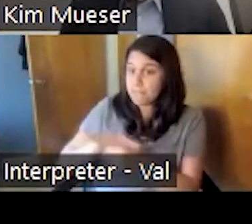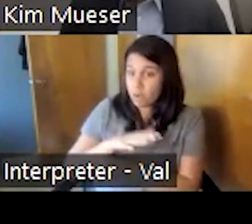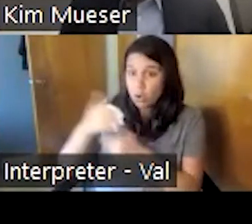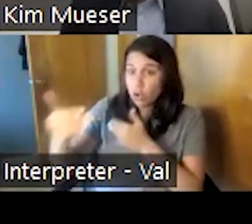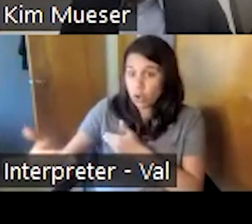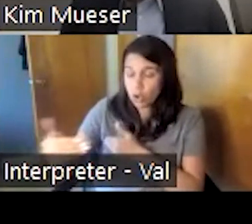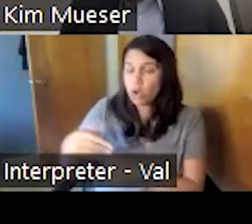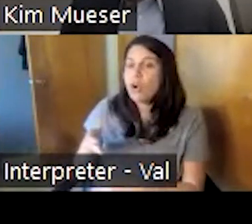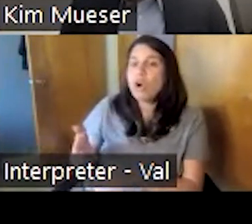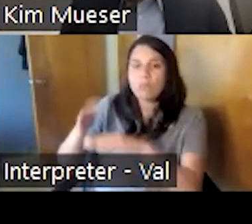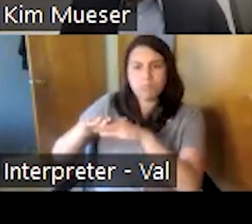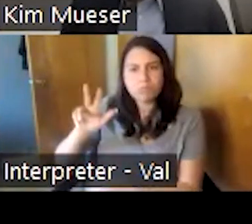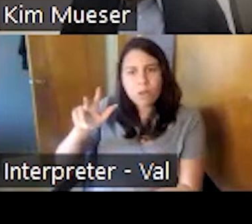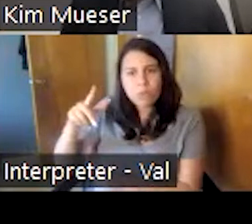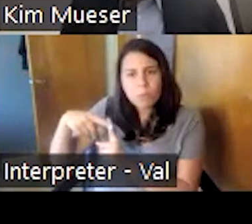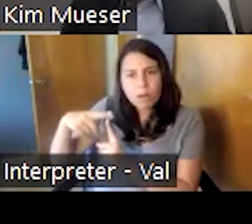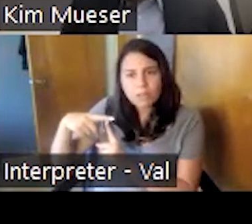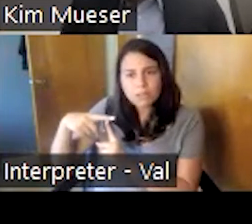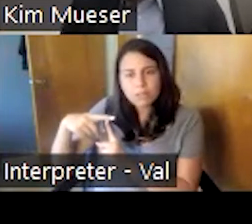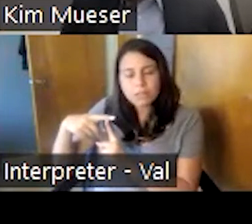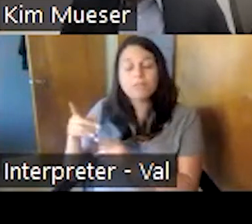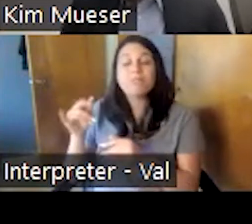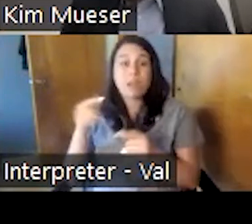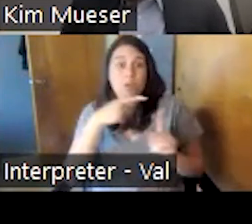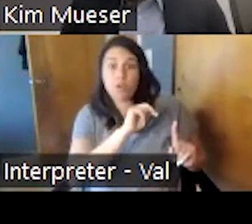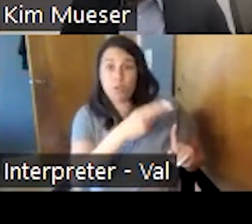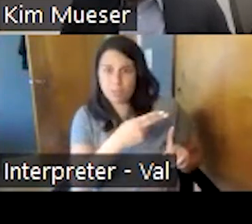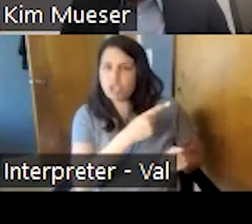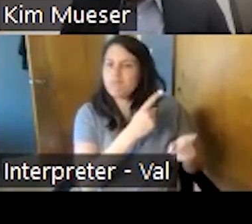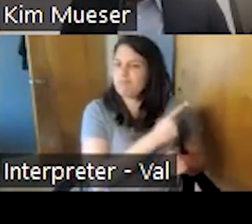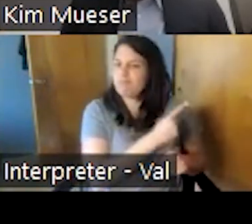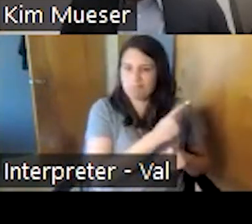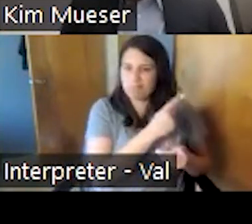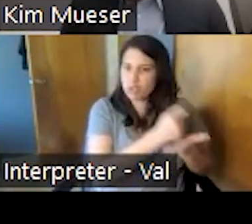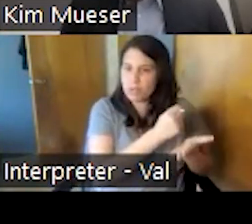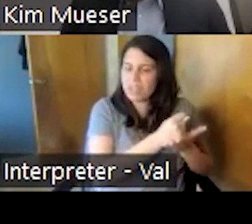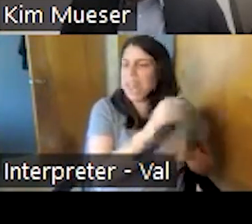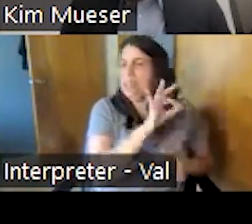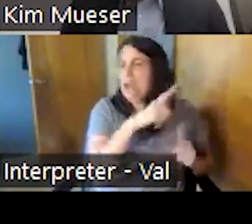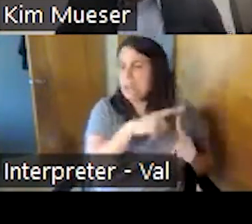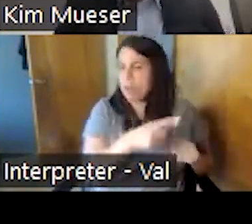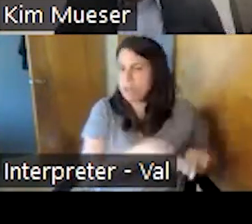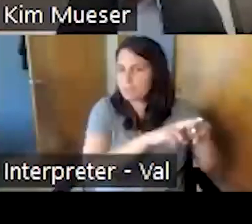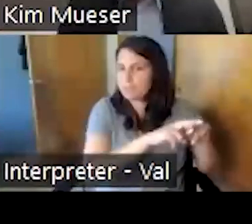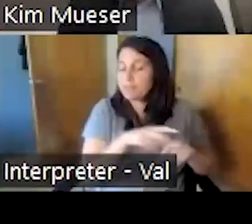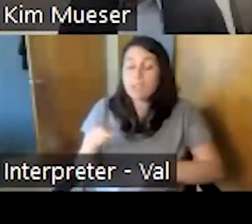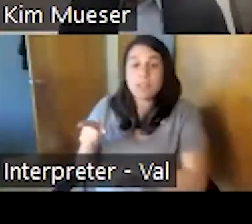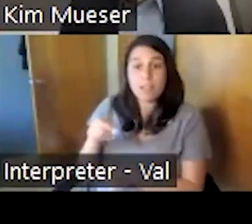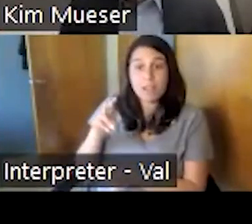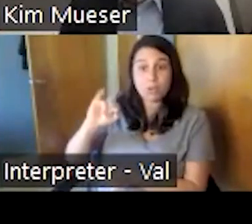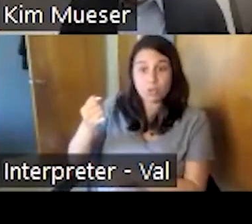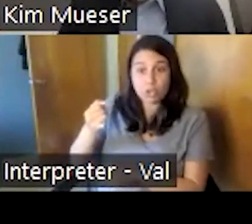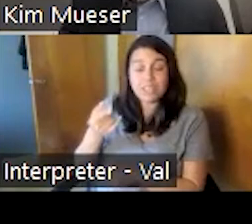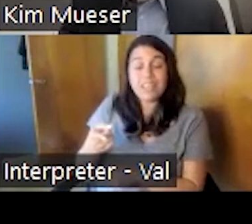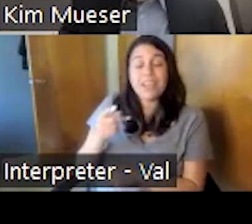points. If you look at treatment as usual, in the New Hampshire study, they improved 9 points, whereas in the brief intervention, they improved